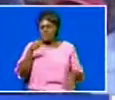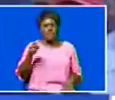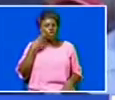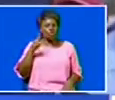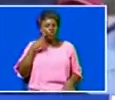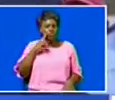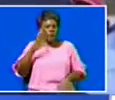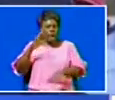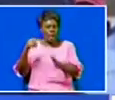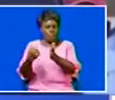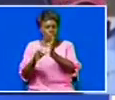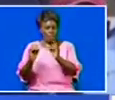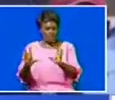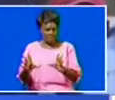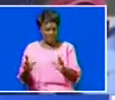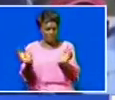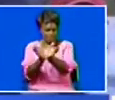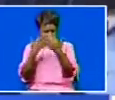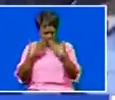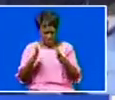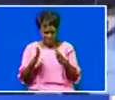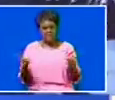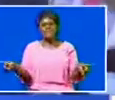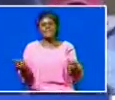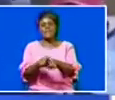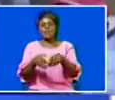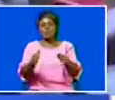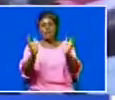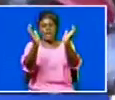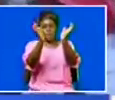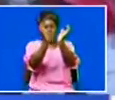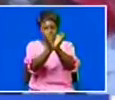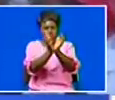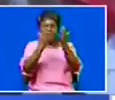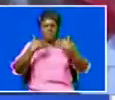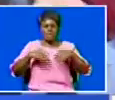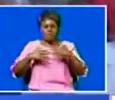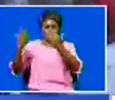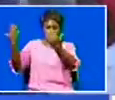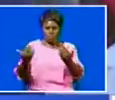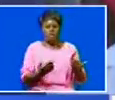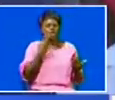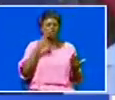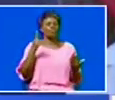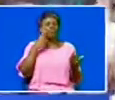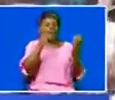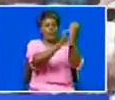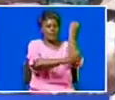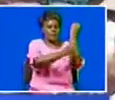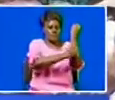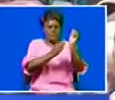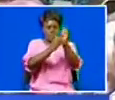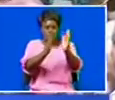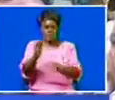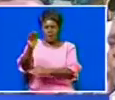sukari si mbaya, pia lazima wakamate wale ambao walikuwa wanaleta hii sukari katika inji ya Kenya. The